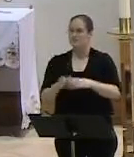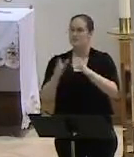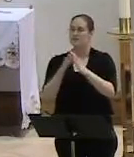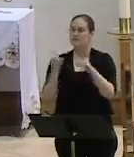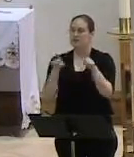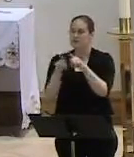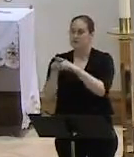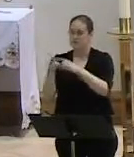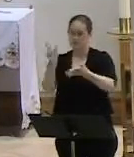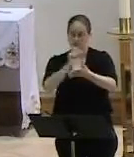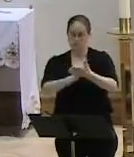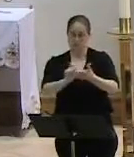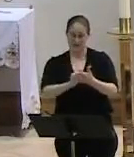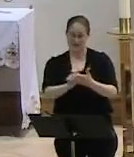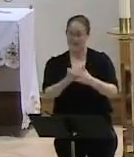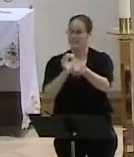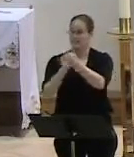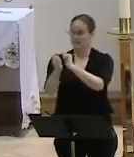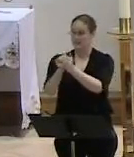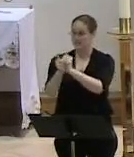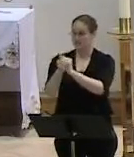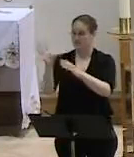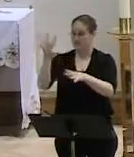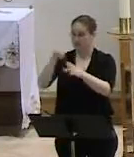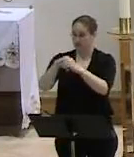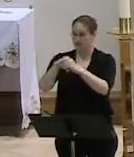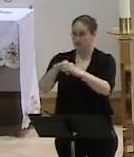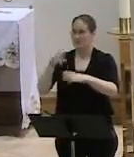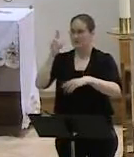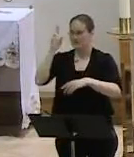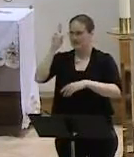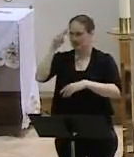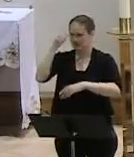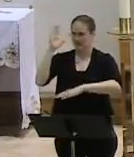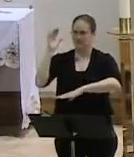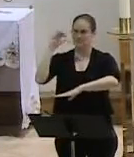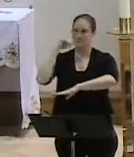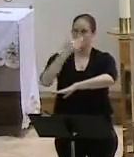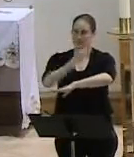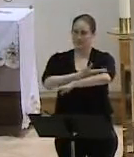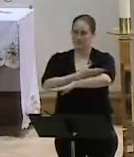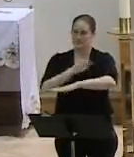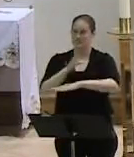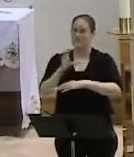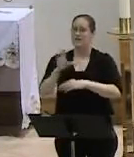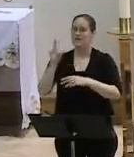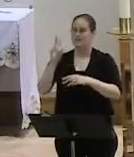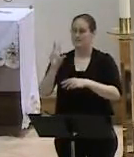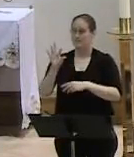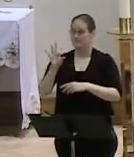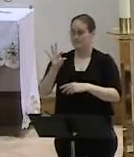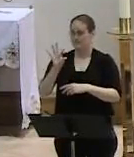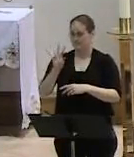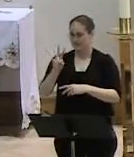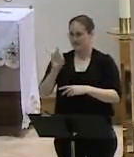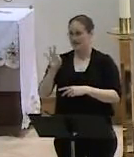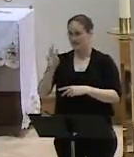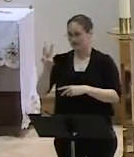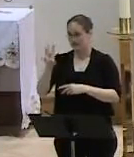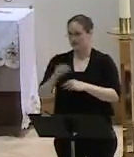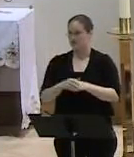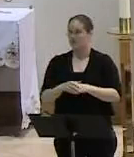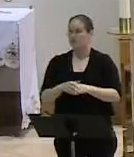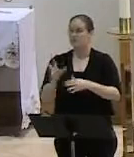won state and national competitions through the Catholic Daughters and Knights of Columbus and the VFW.